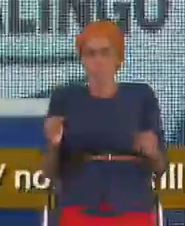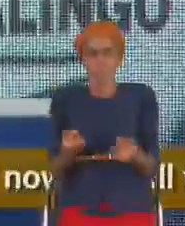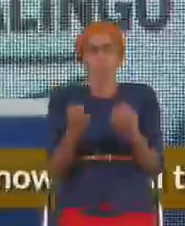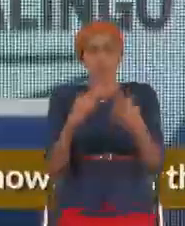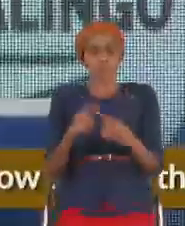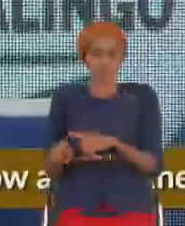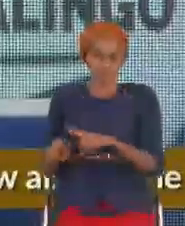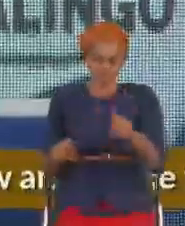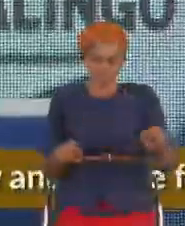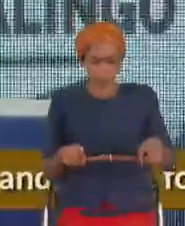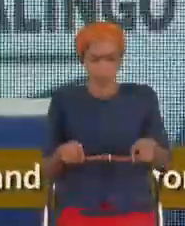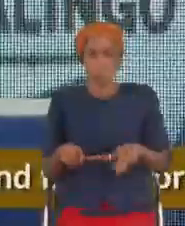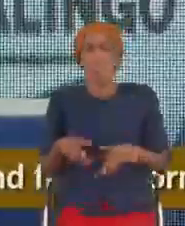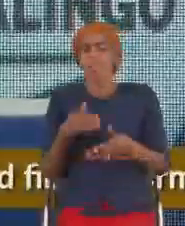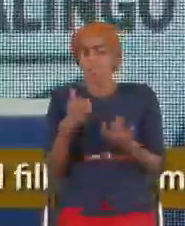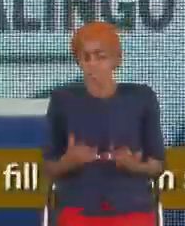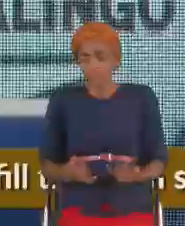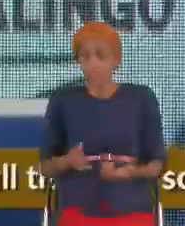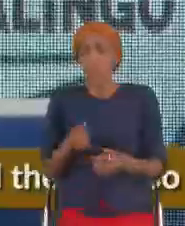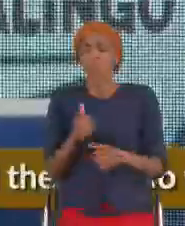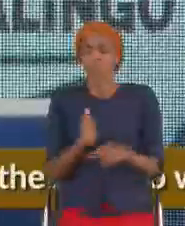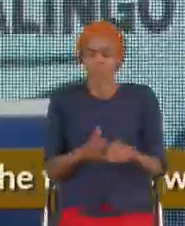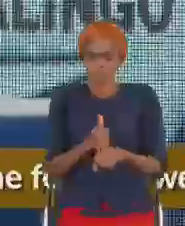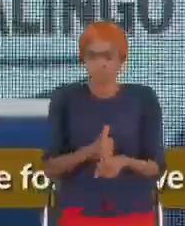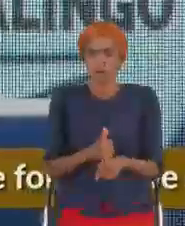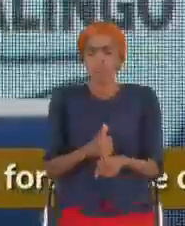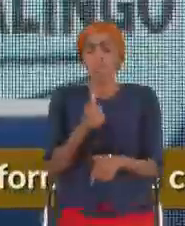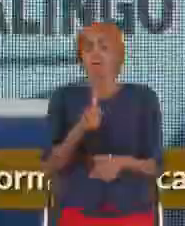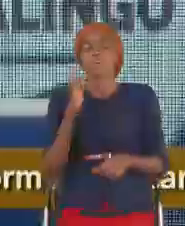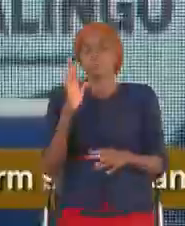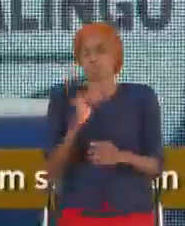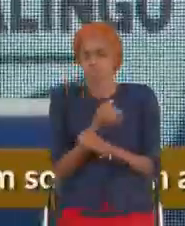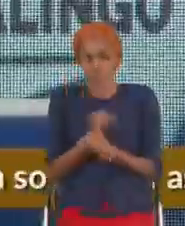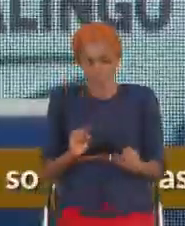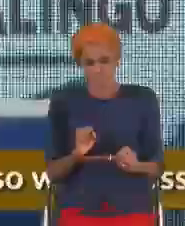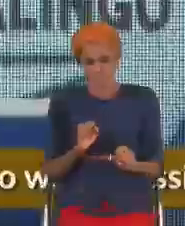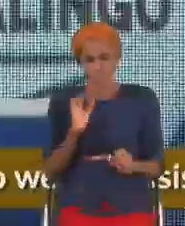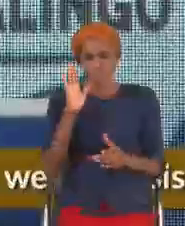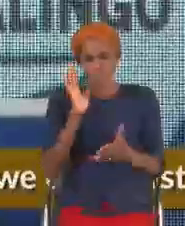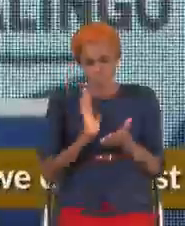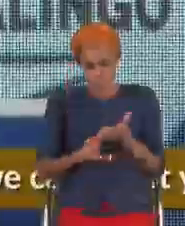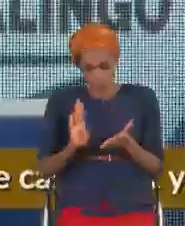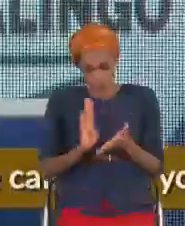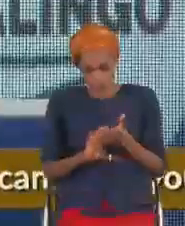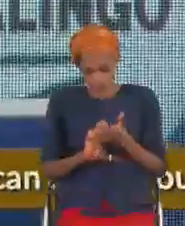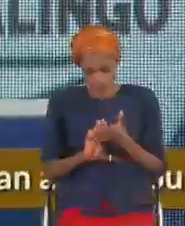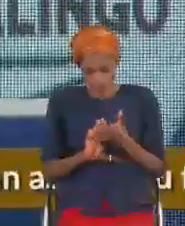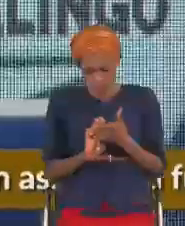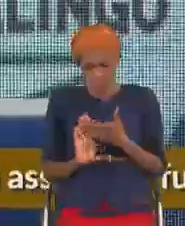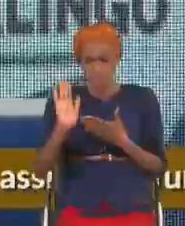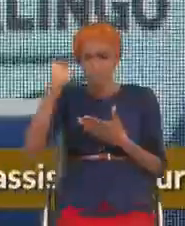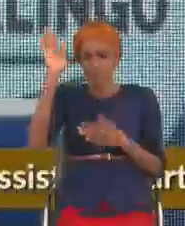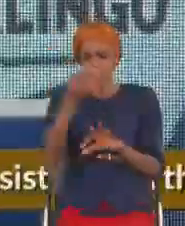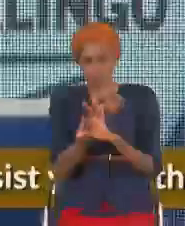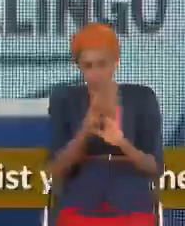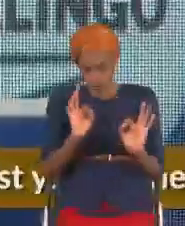right now. Confirm your salvation, your forgiveness, your